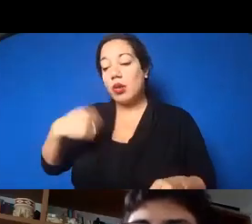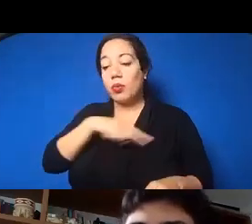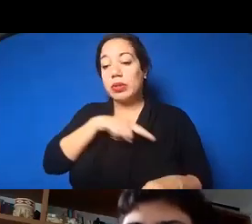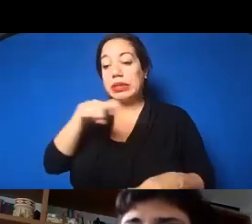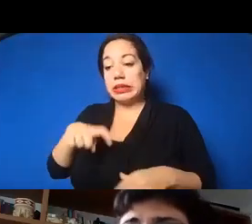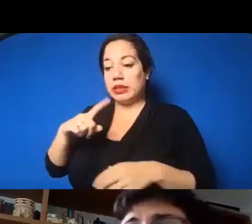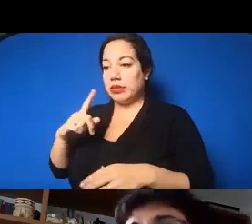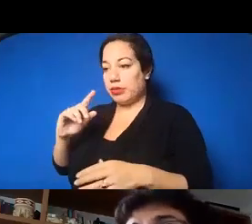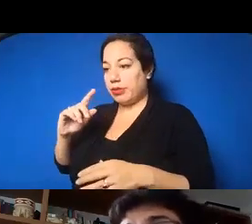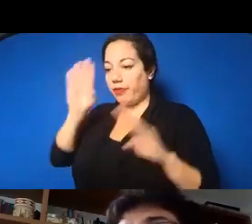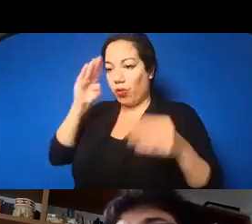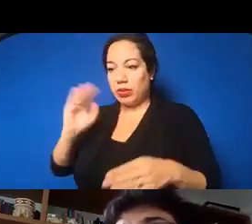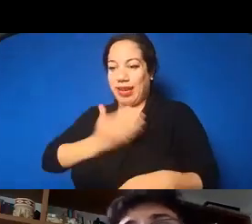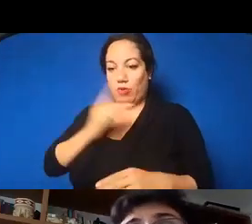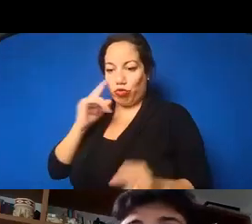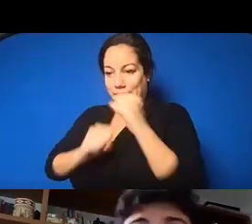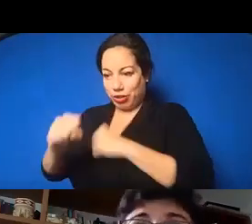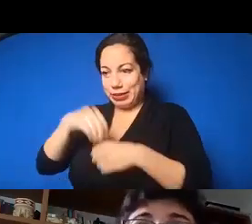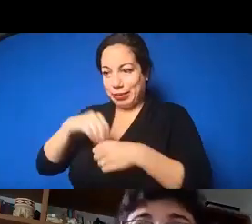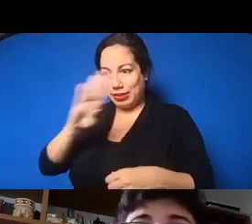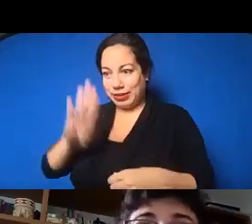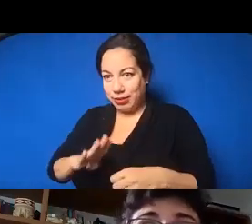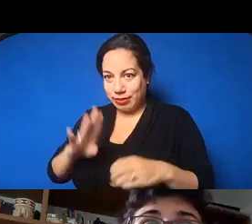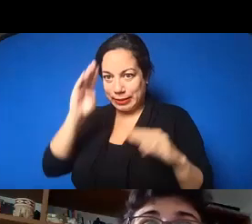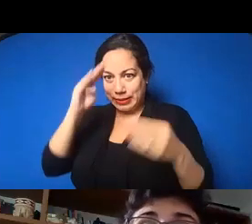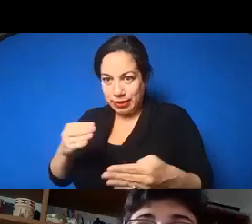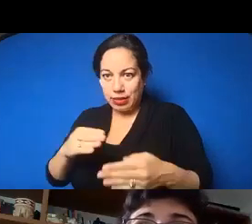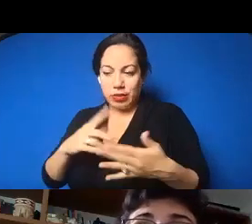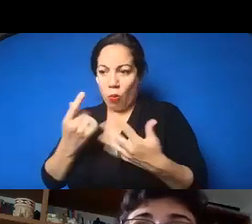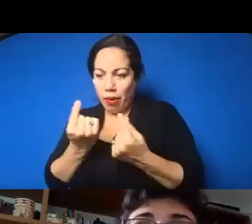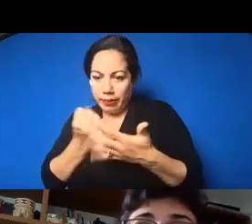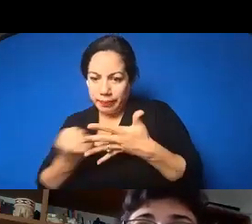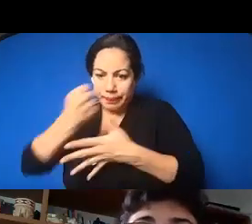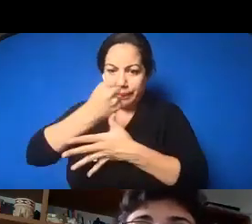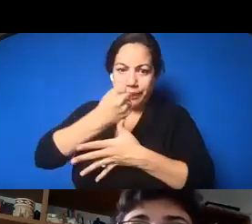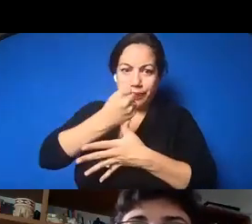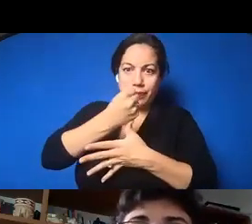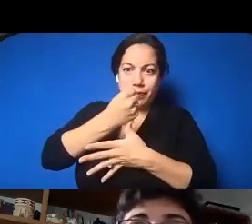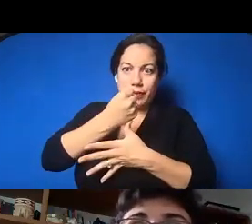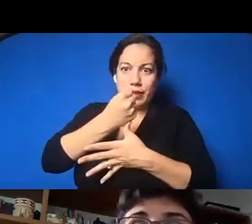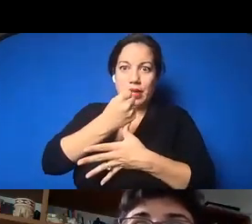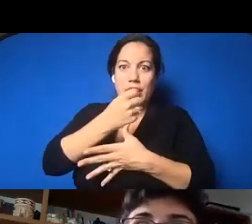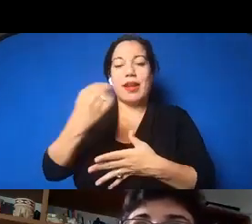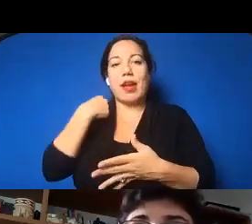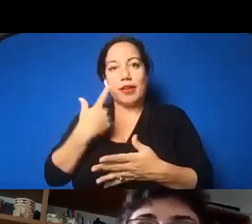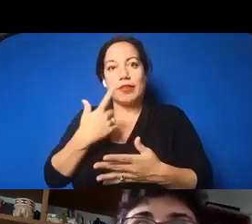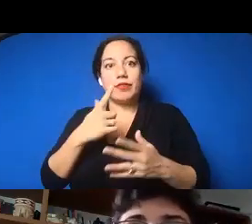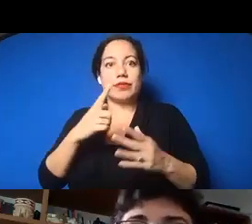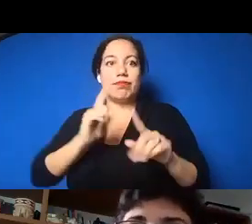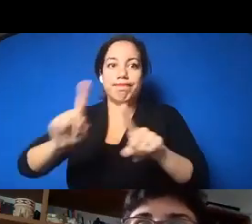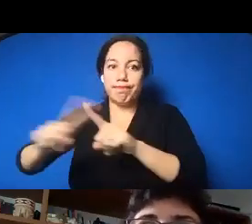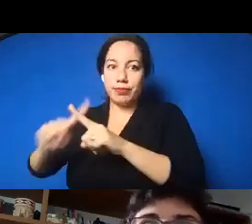have very specific and some kind of a prioritization to elaborate strategies for these people in this